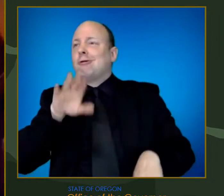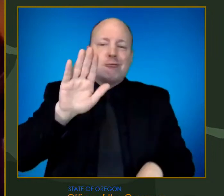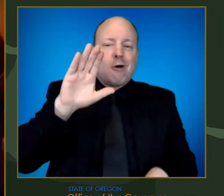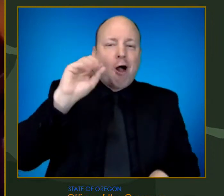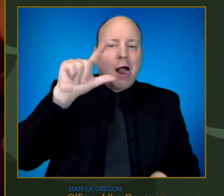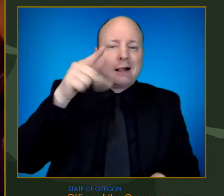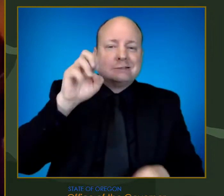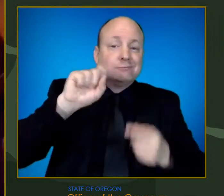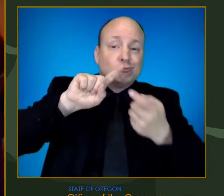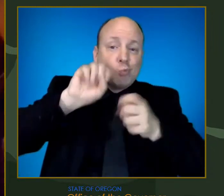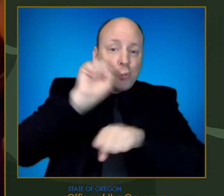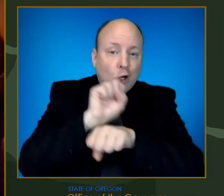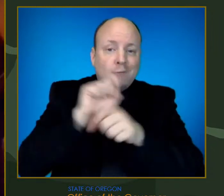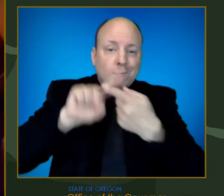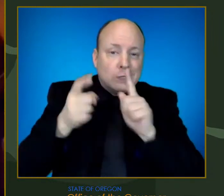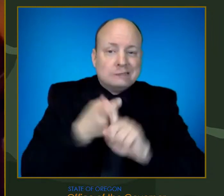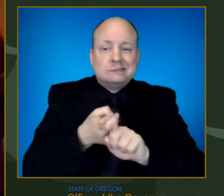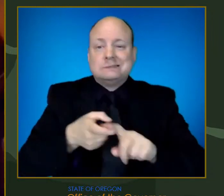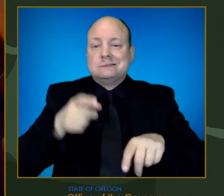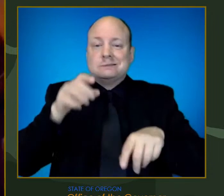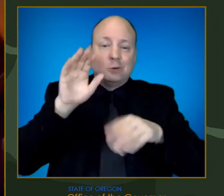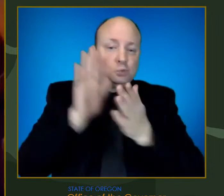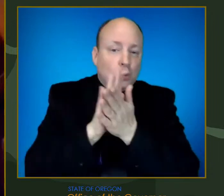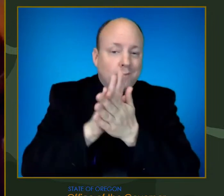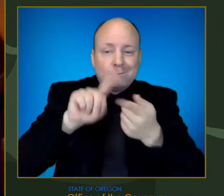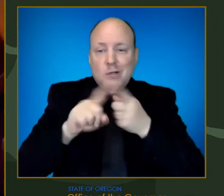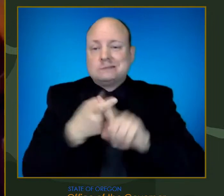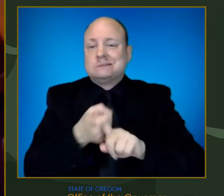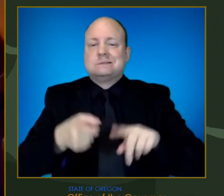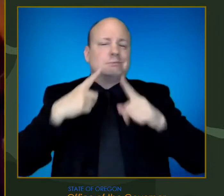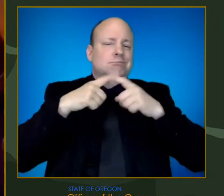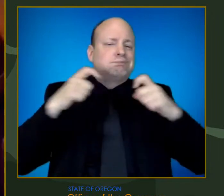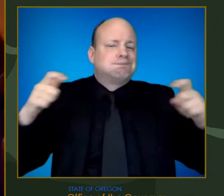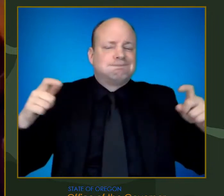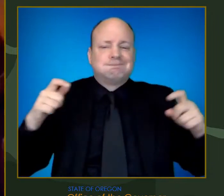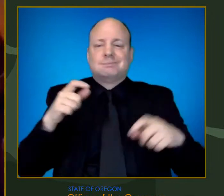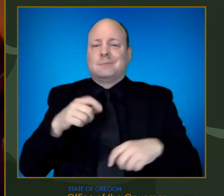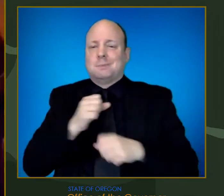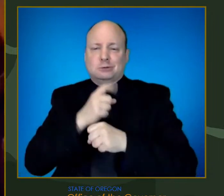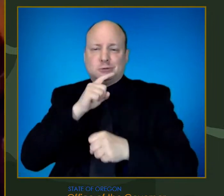all of us, you can register through Get Vaccinated Oregon web tool at